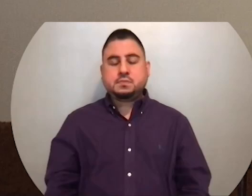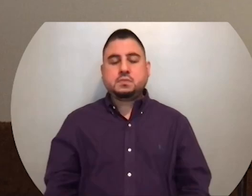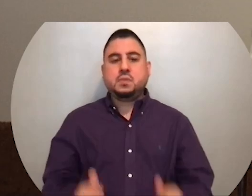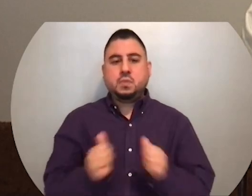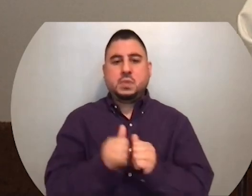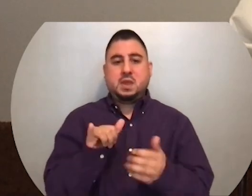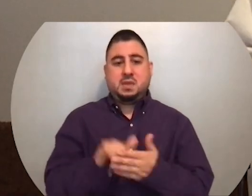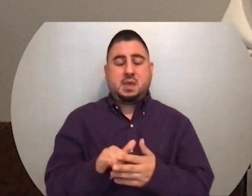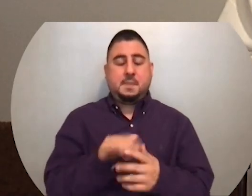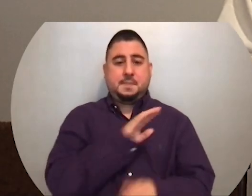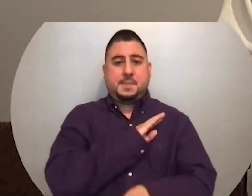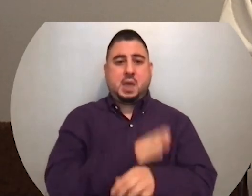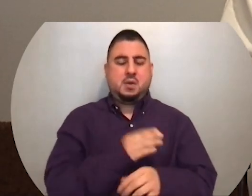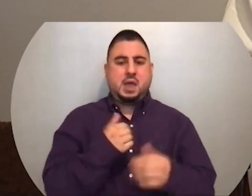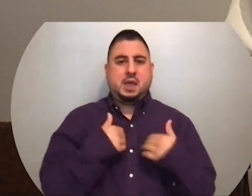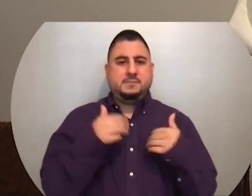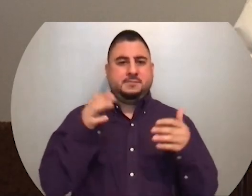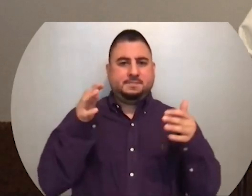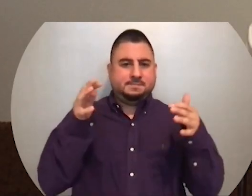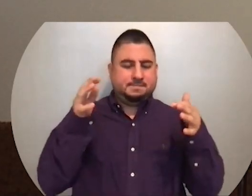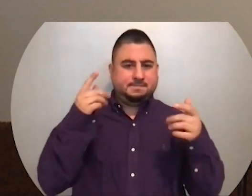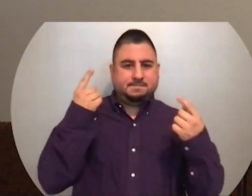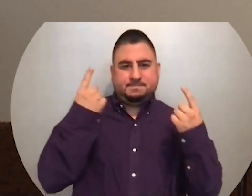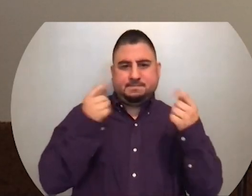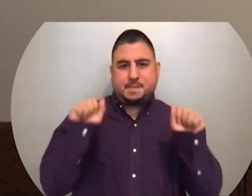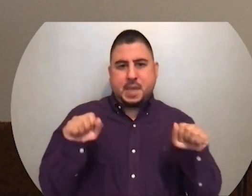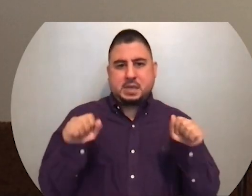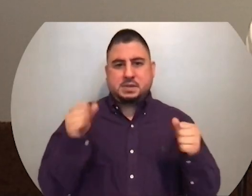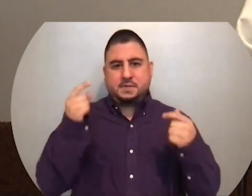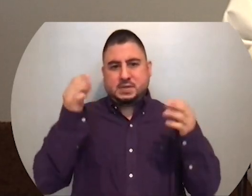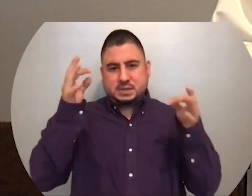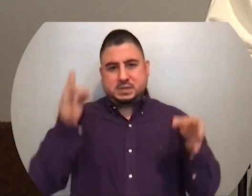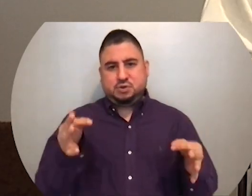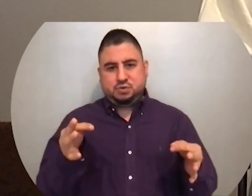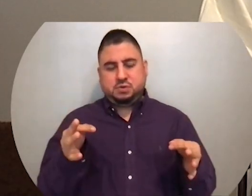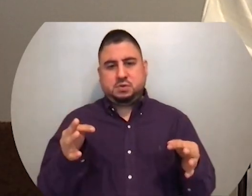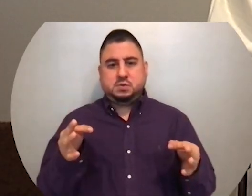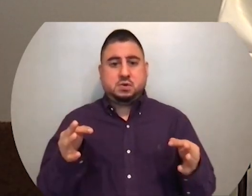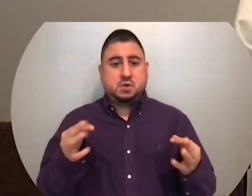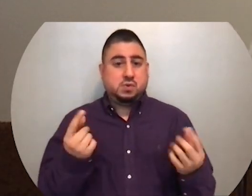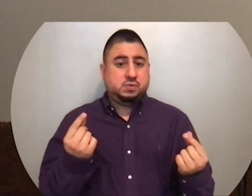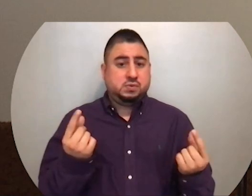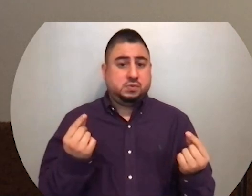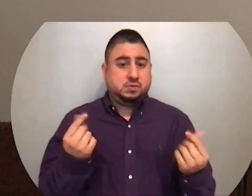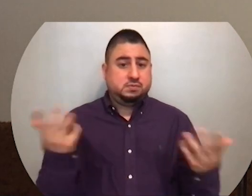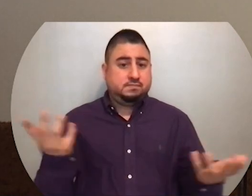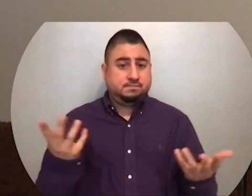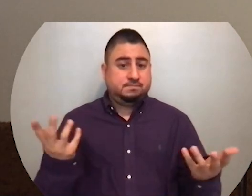with it comes that capacity of decision. With that free will comes the capacity of decision